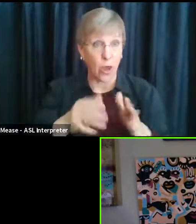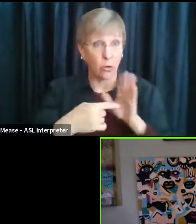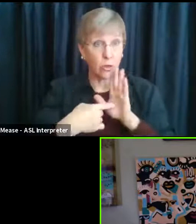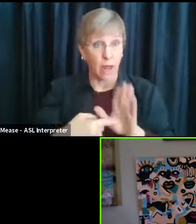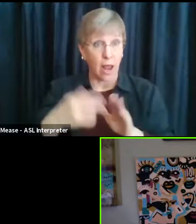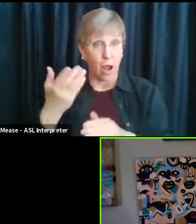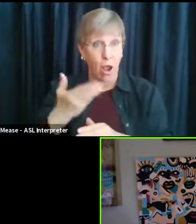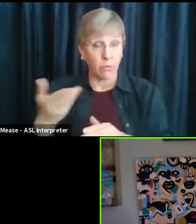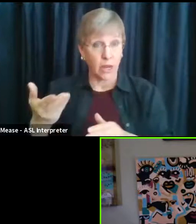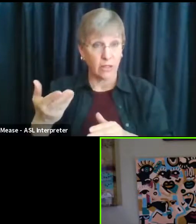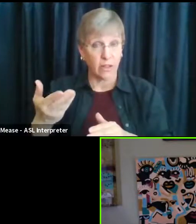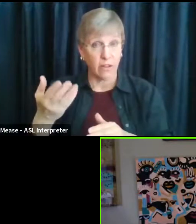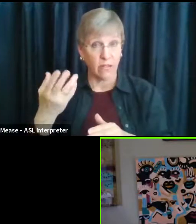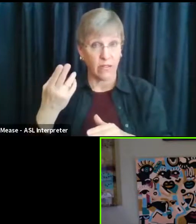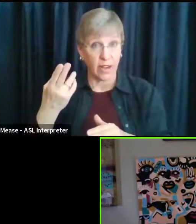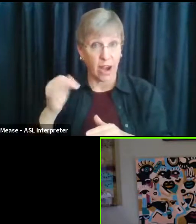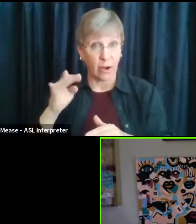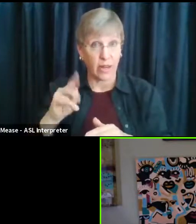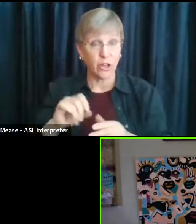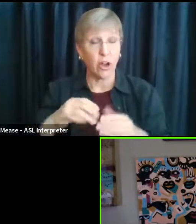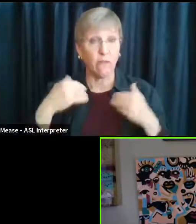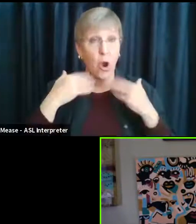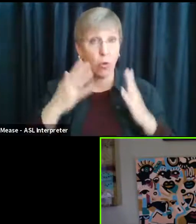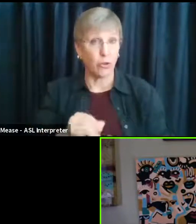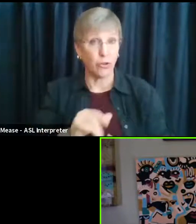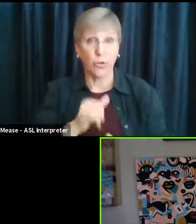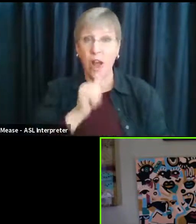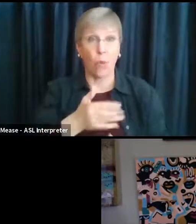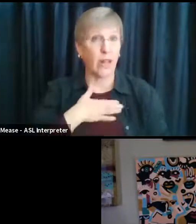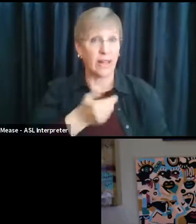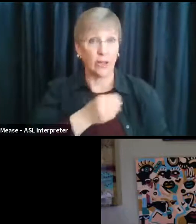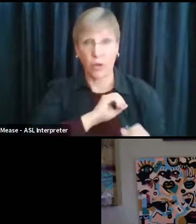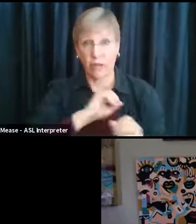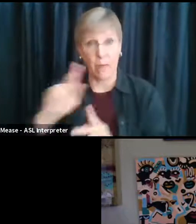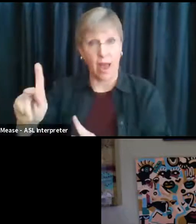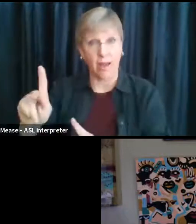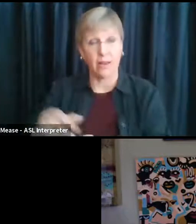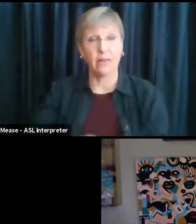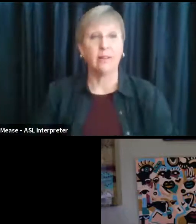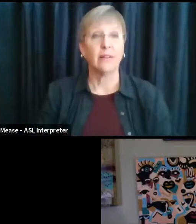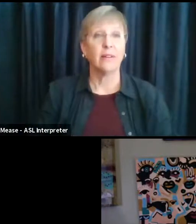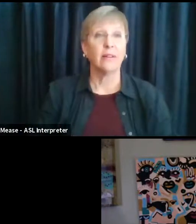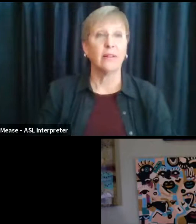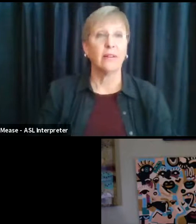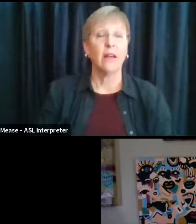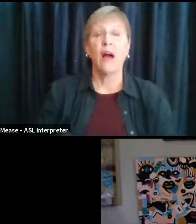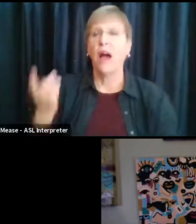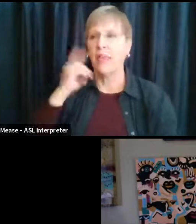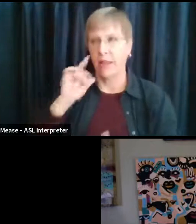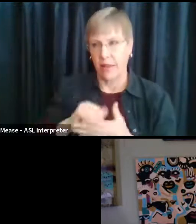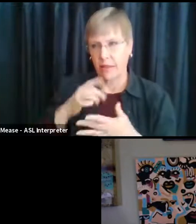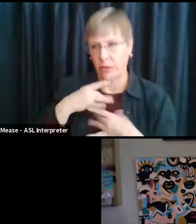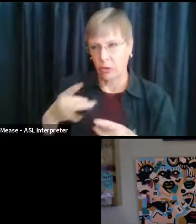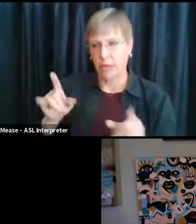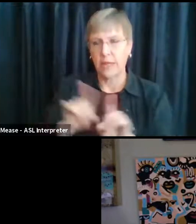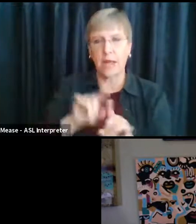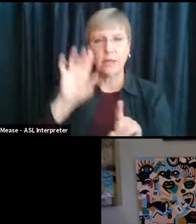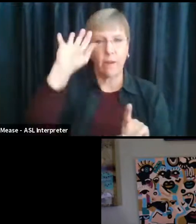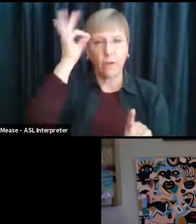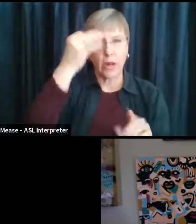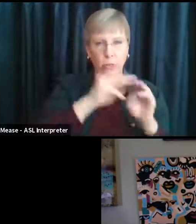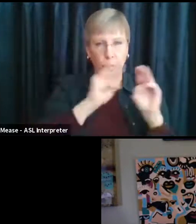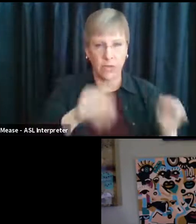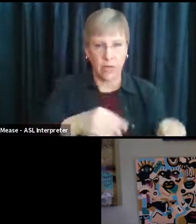the current owners are unwilling to give them back? Well, I think what would be very interesting, because as French museums say,